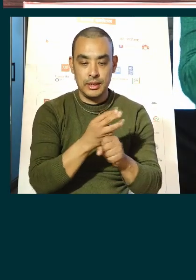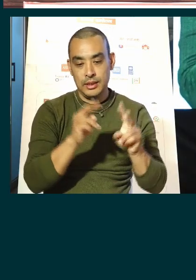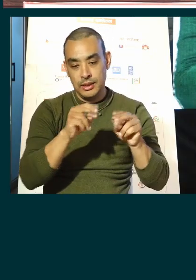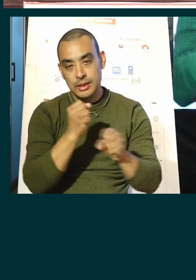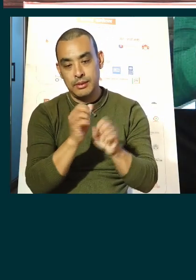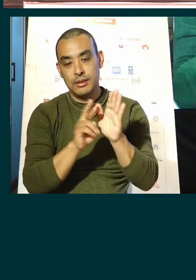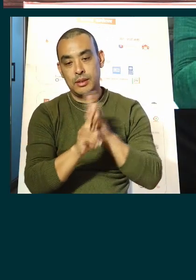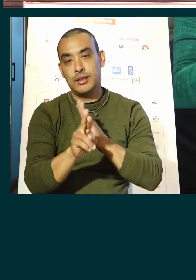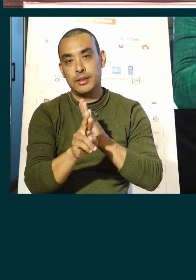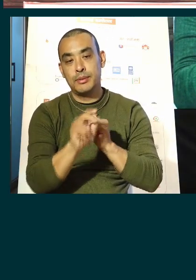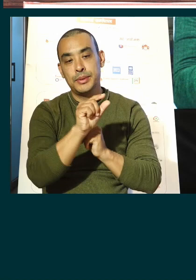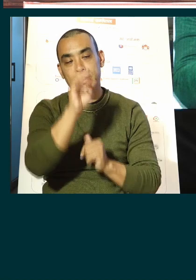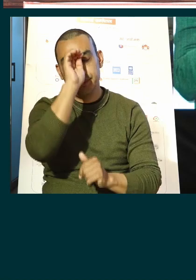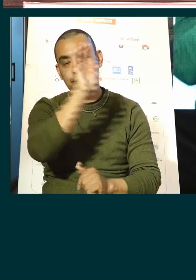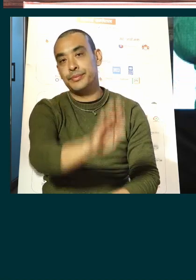of my research.